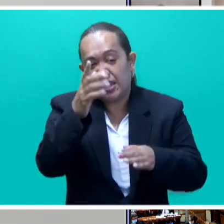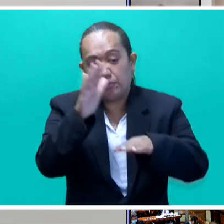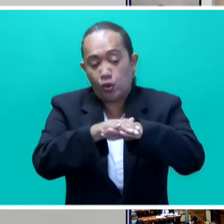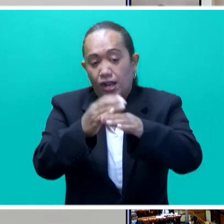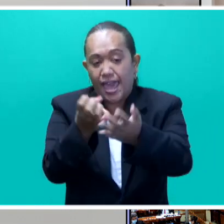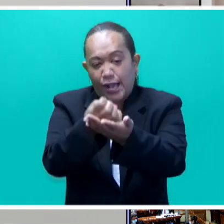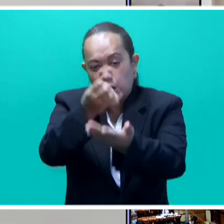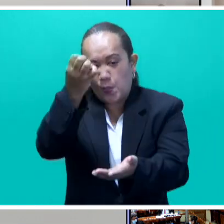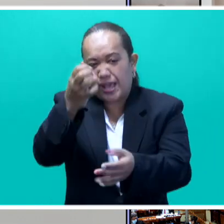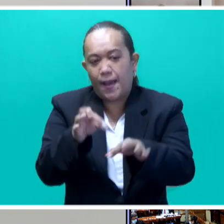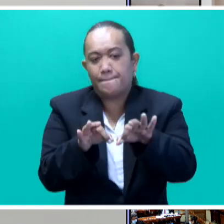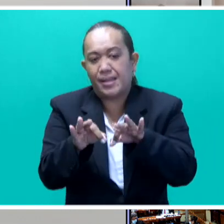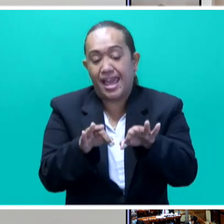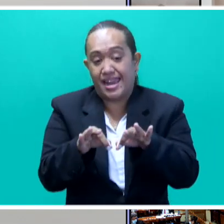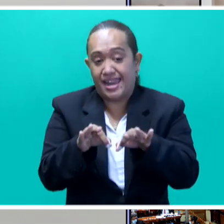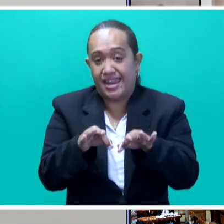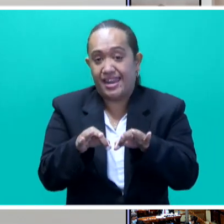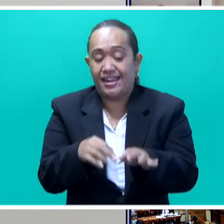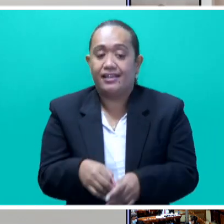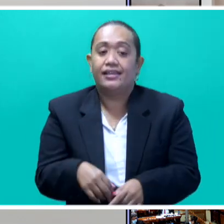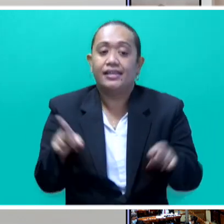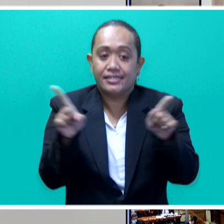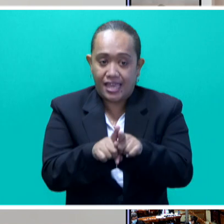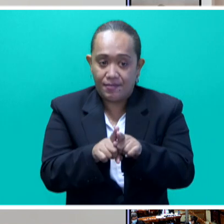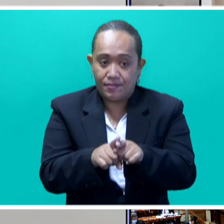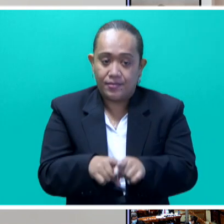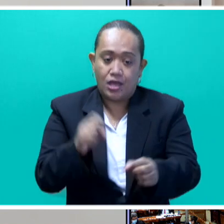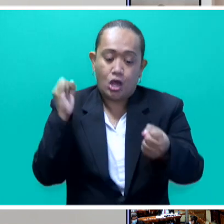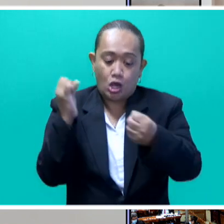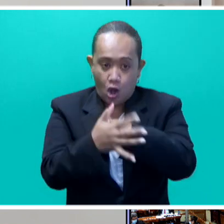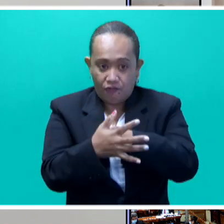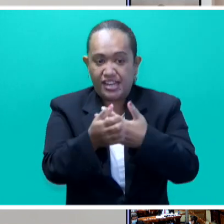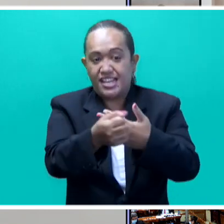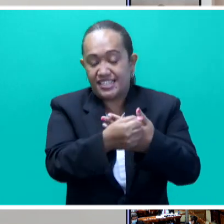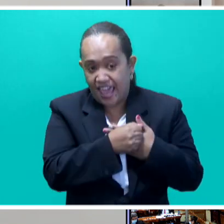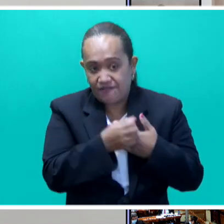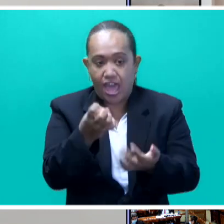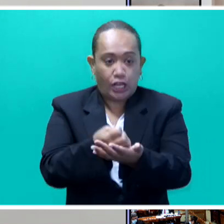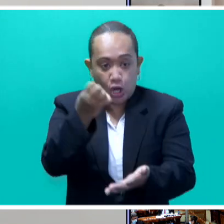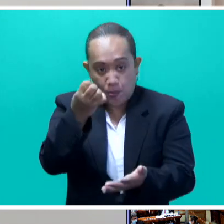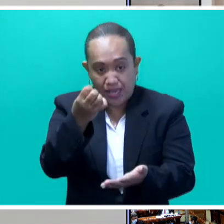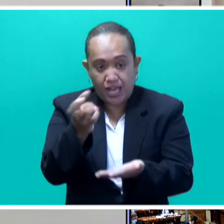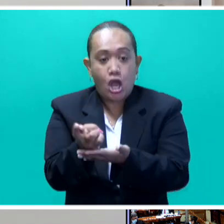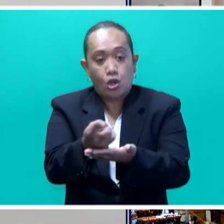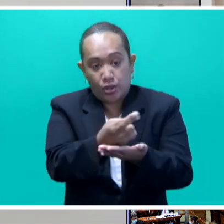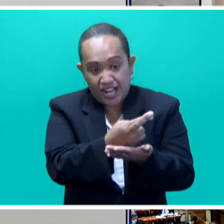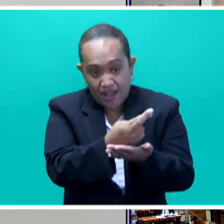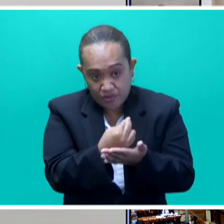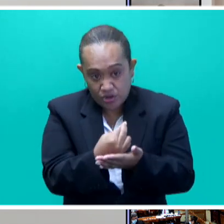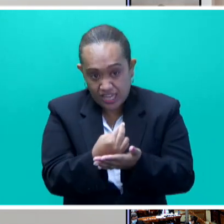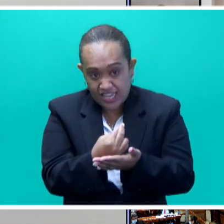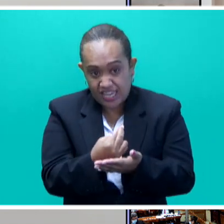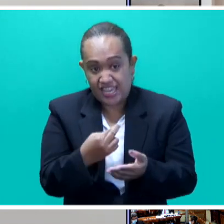planning. And we began with the COVID-safe economic recovery framework in June 2020. This particular framework